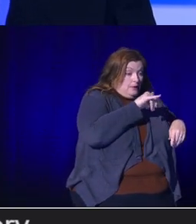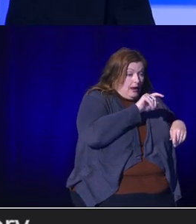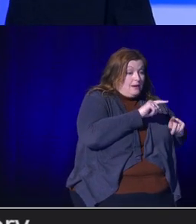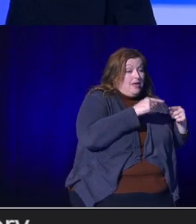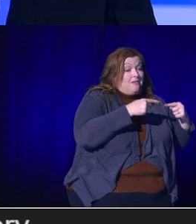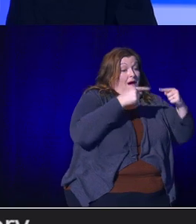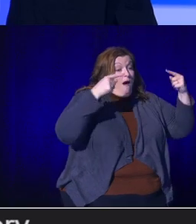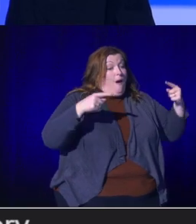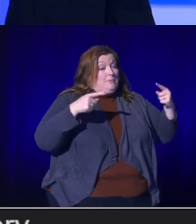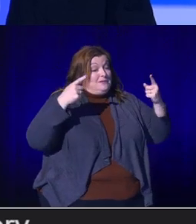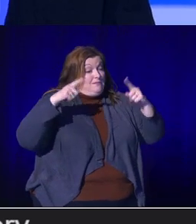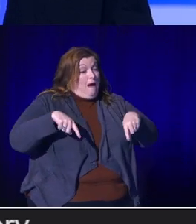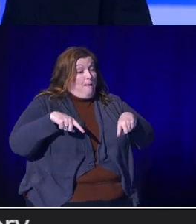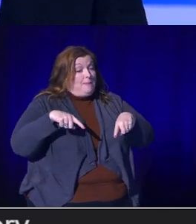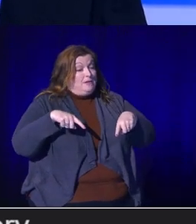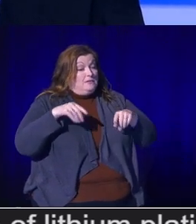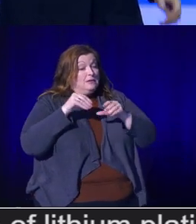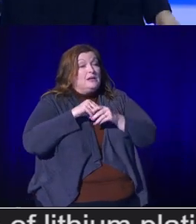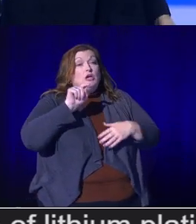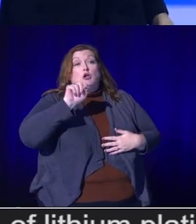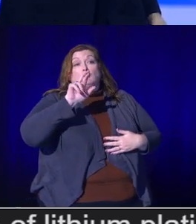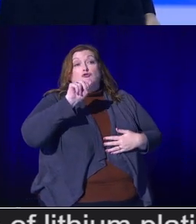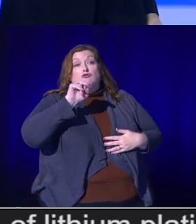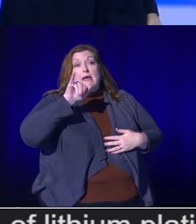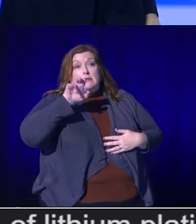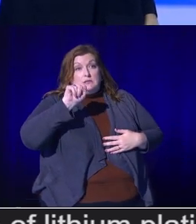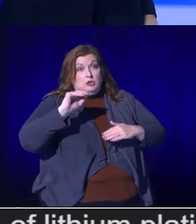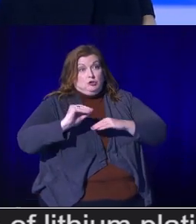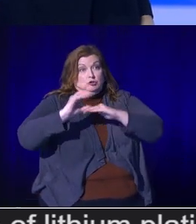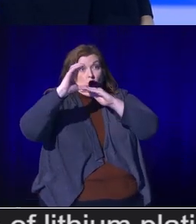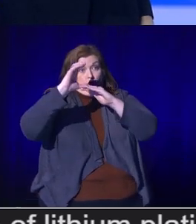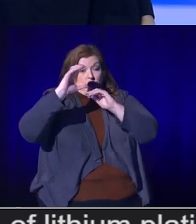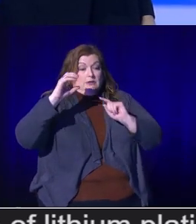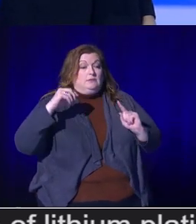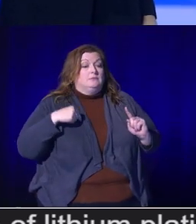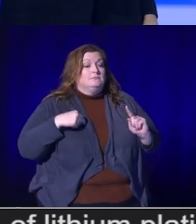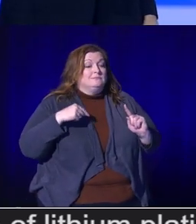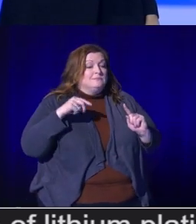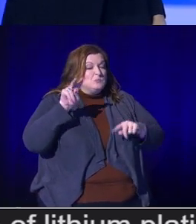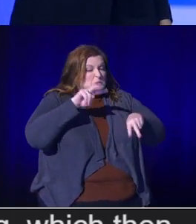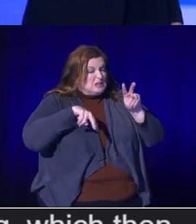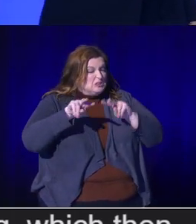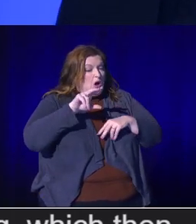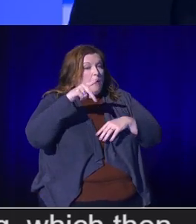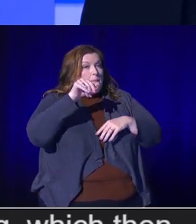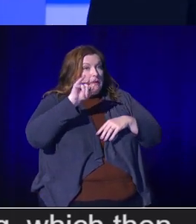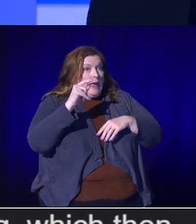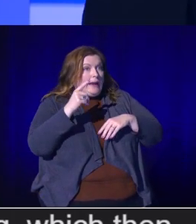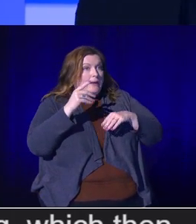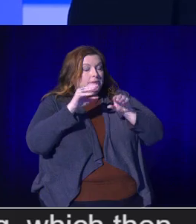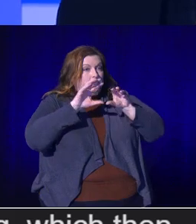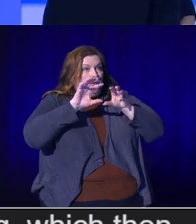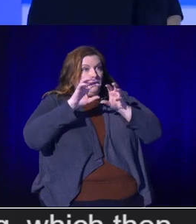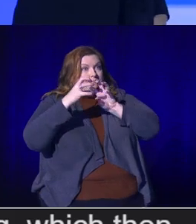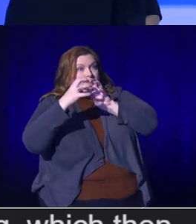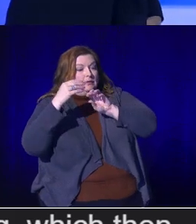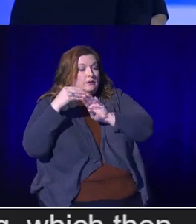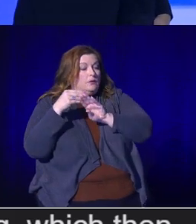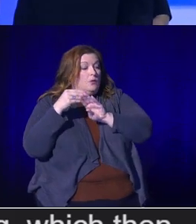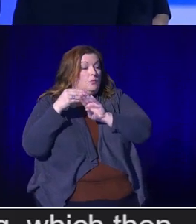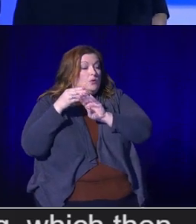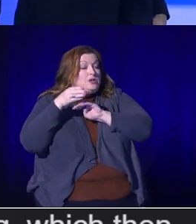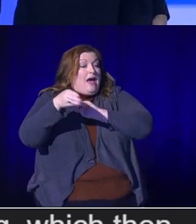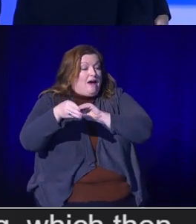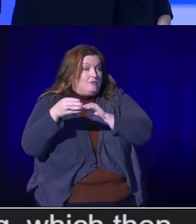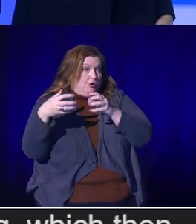then proceeded into that mechanical collapse. And so what was also surprising about this transient condition